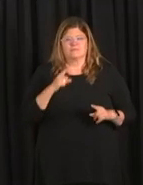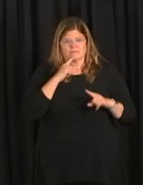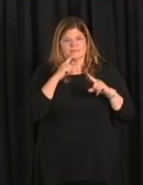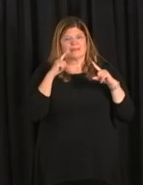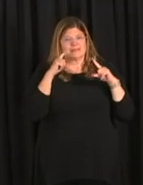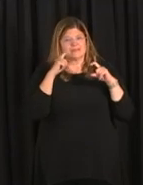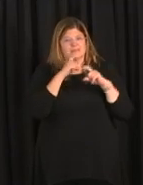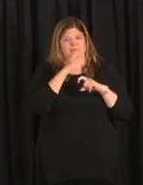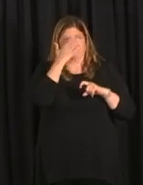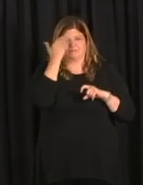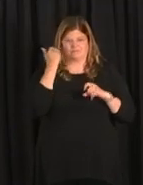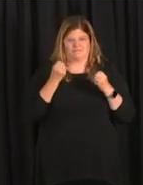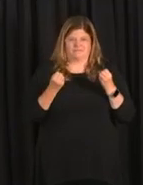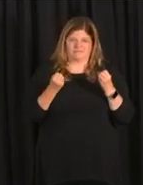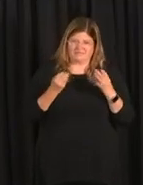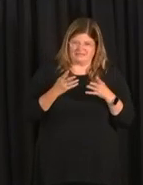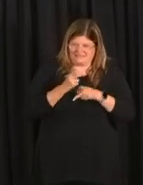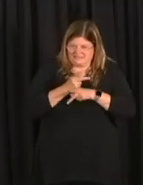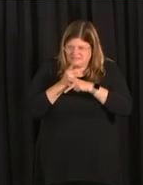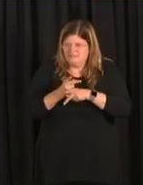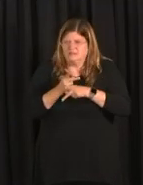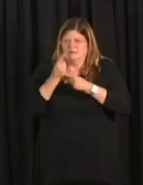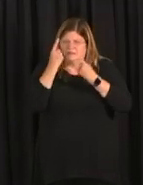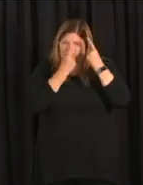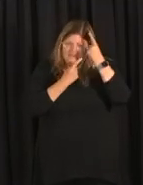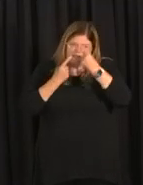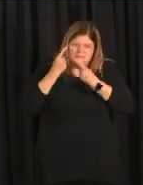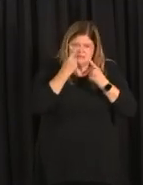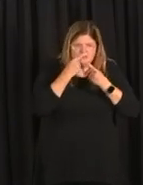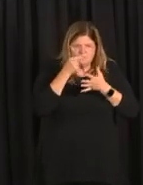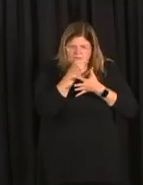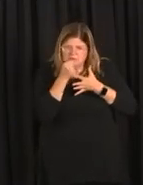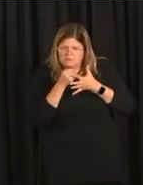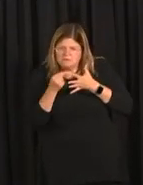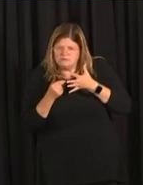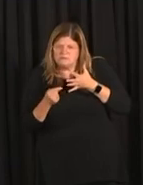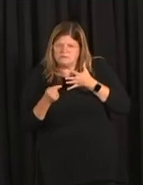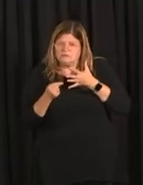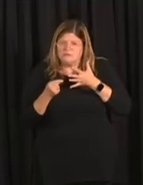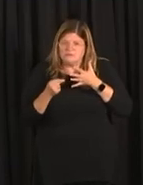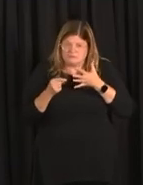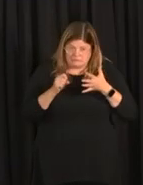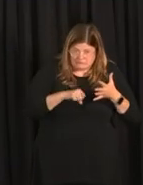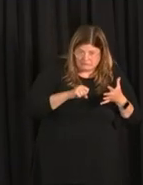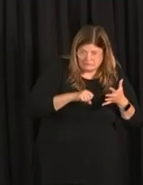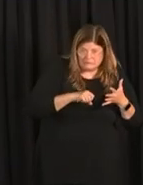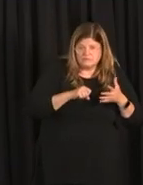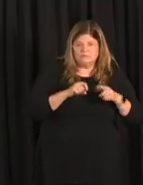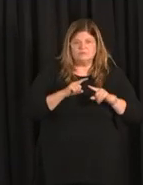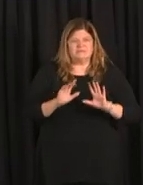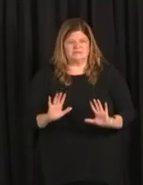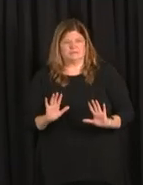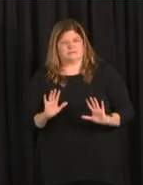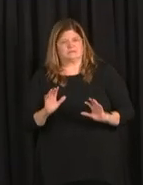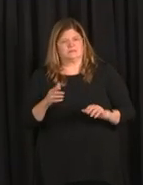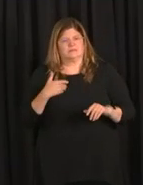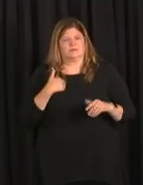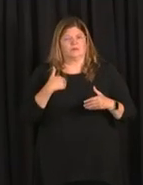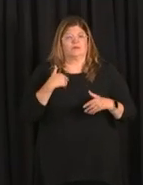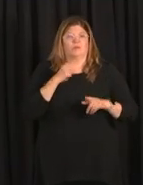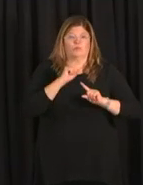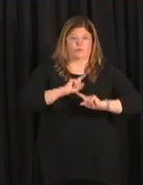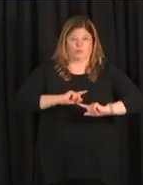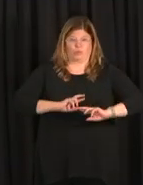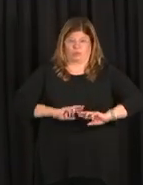complicated because there are a lot of provisions. We need to think it through. So it's definitely under consideration, but I'm not sure it would even be ready in